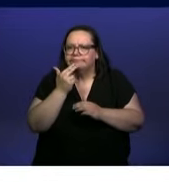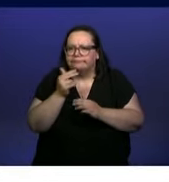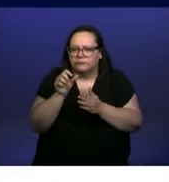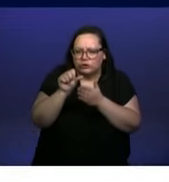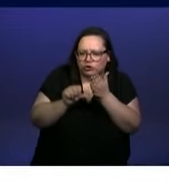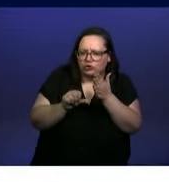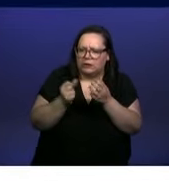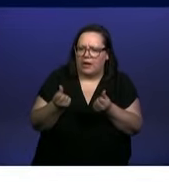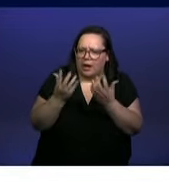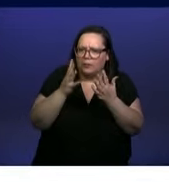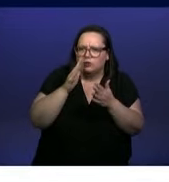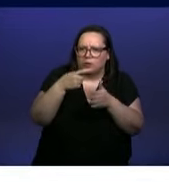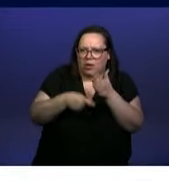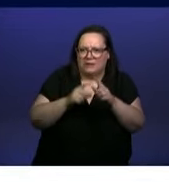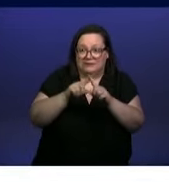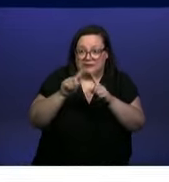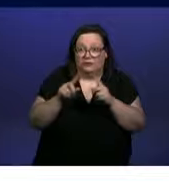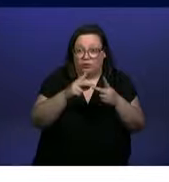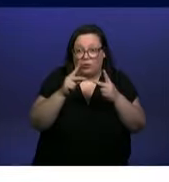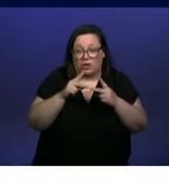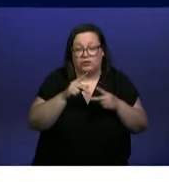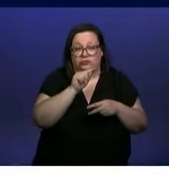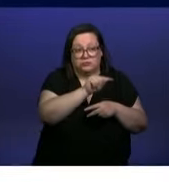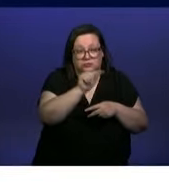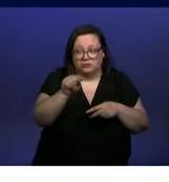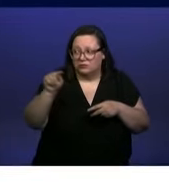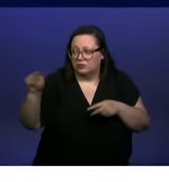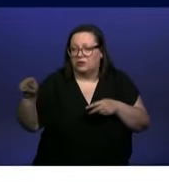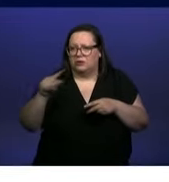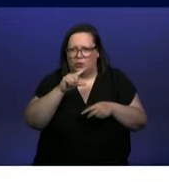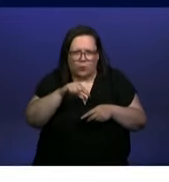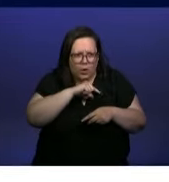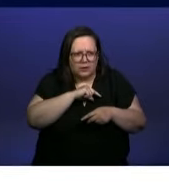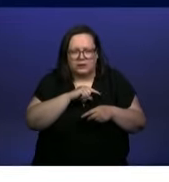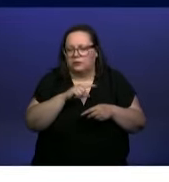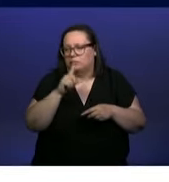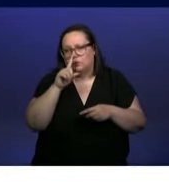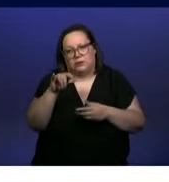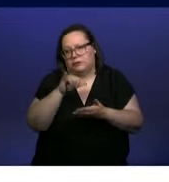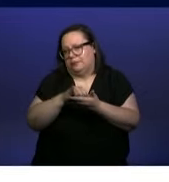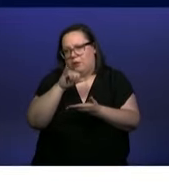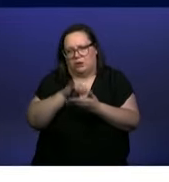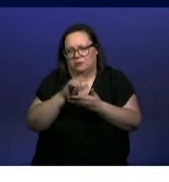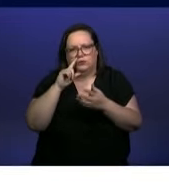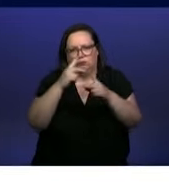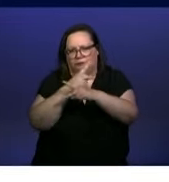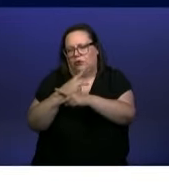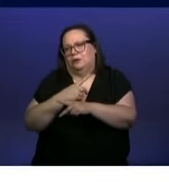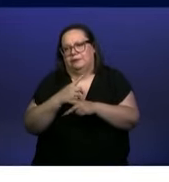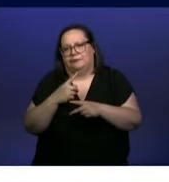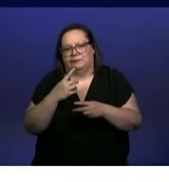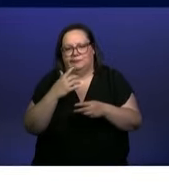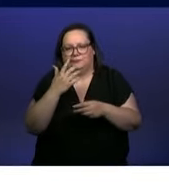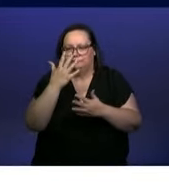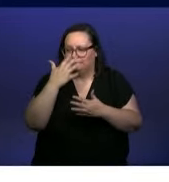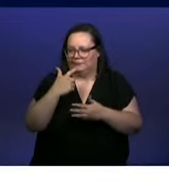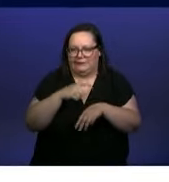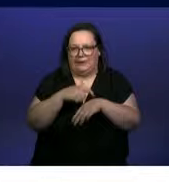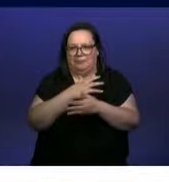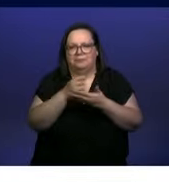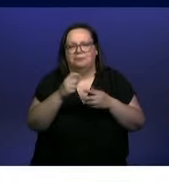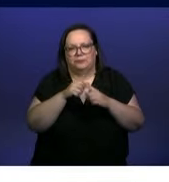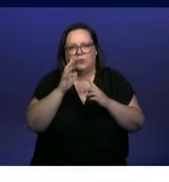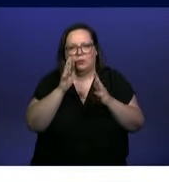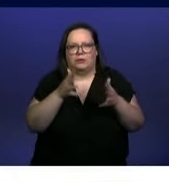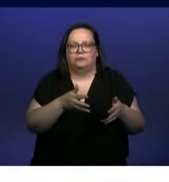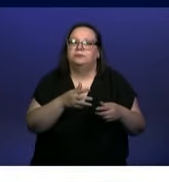be at different locations and what the quality is going to be. It's near impossible to do. And I regret that I'm out of time, but I'll leave it right there. Okay, we actually do